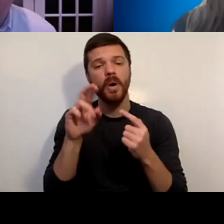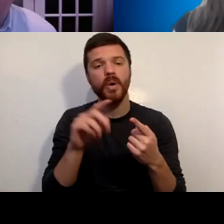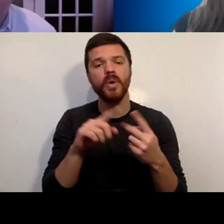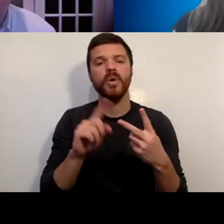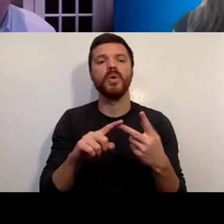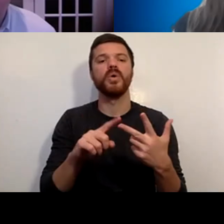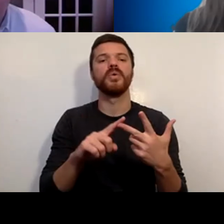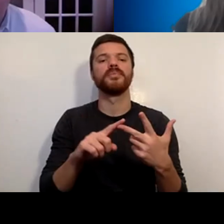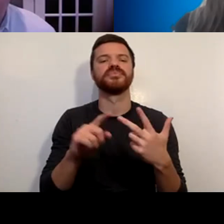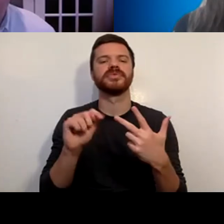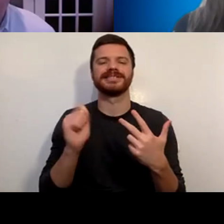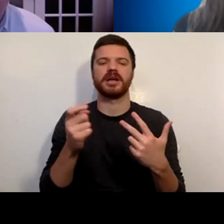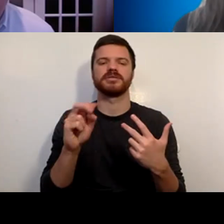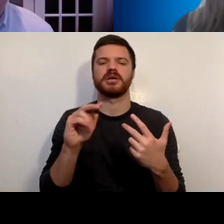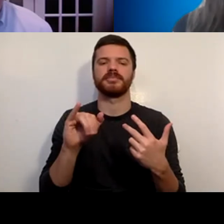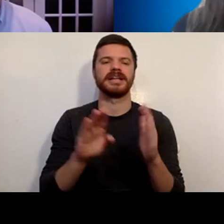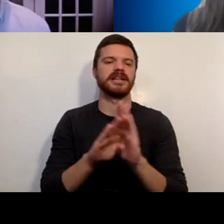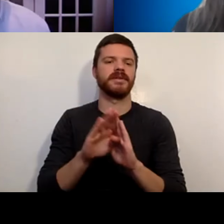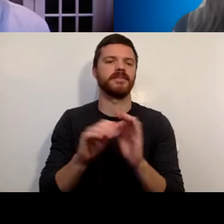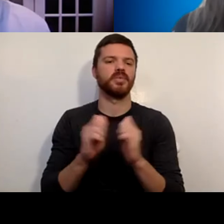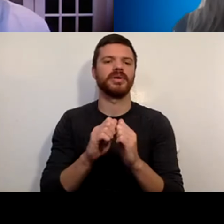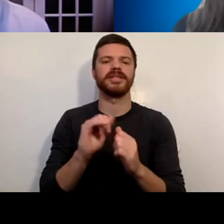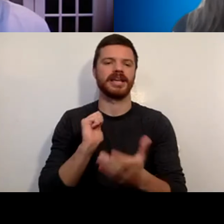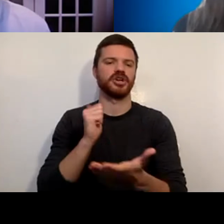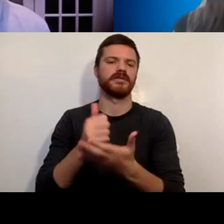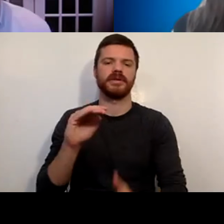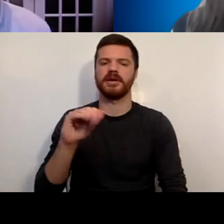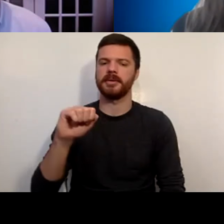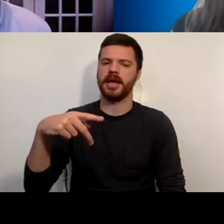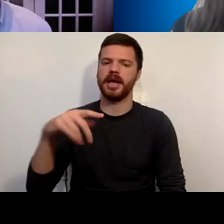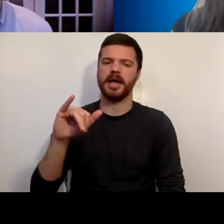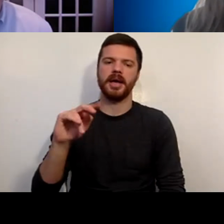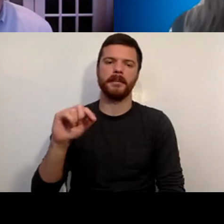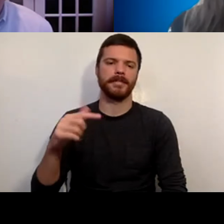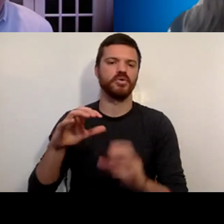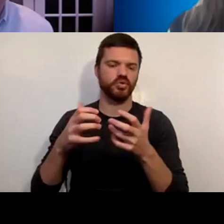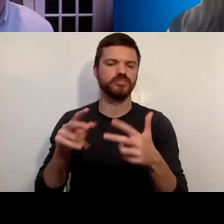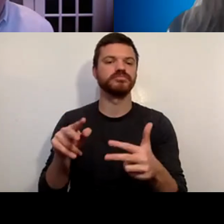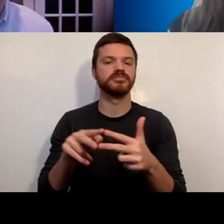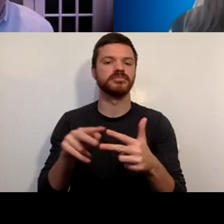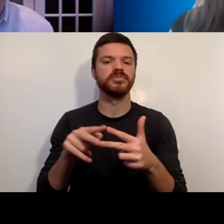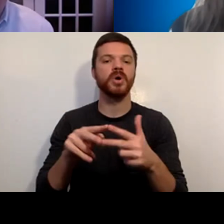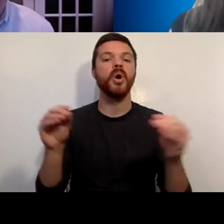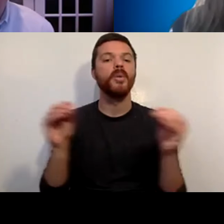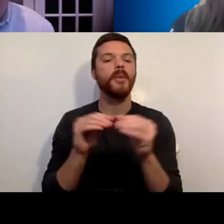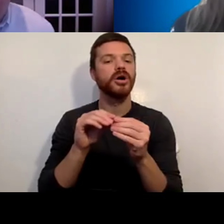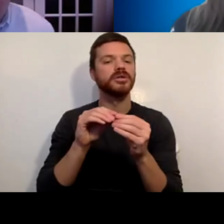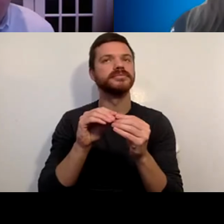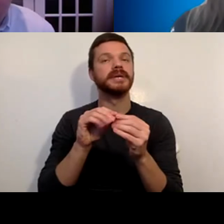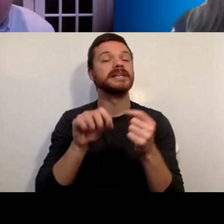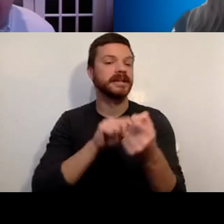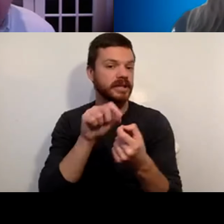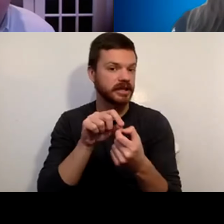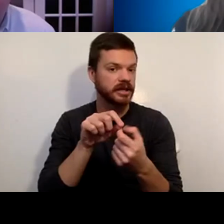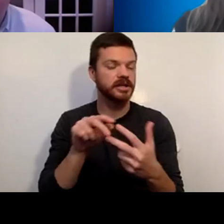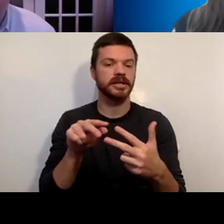developed through the intervention mapping group is that they are a little bit more specific, a little bit more, not a